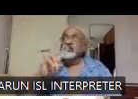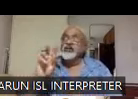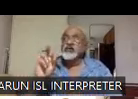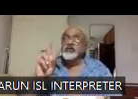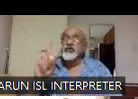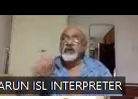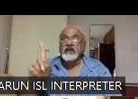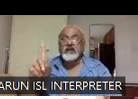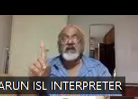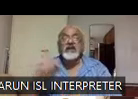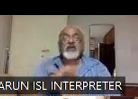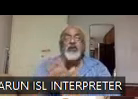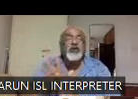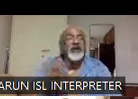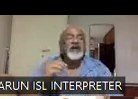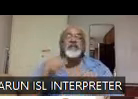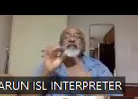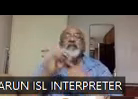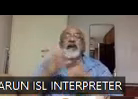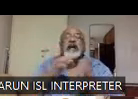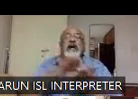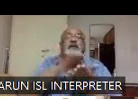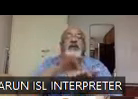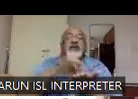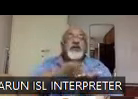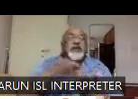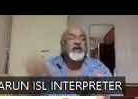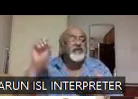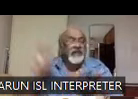because of the COVID-19, it could not be conducted.